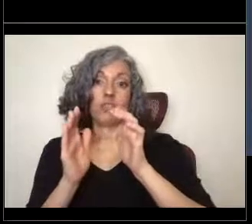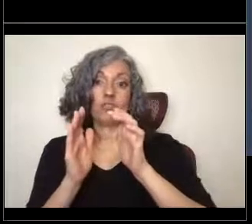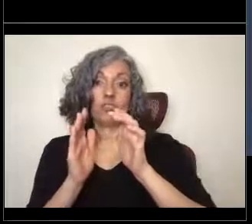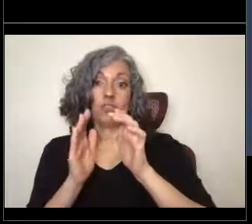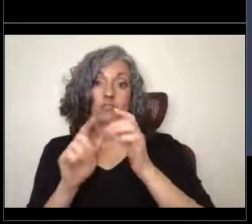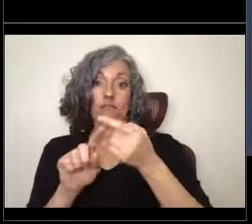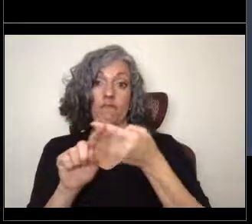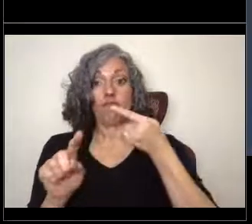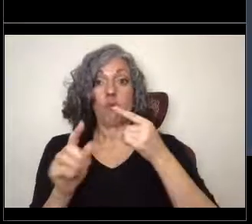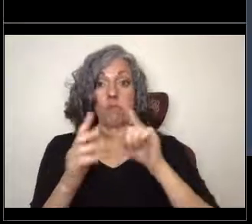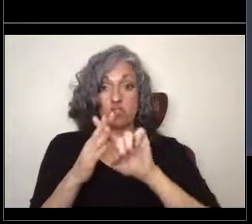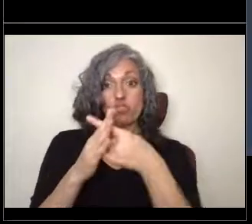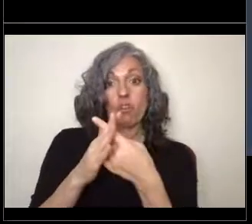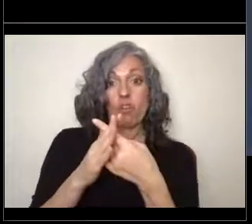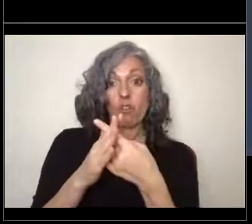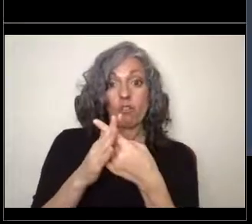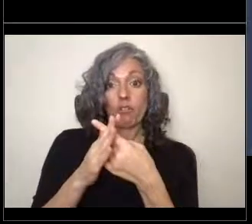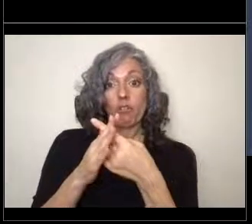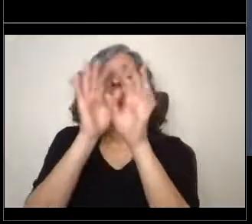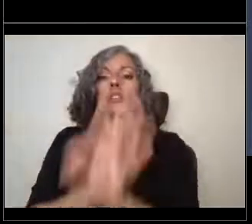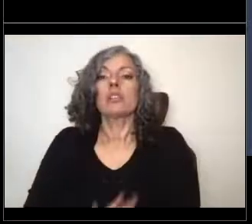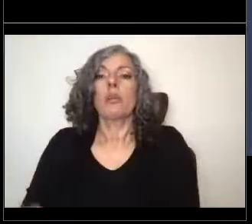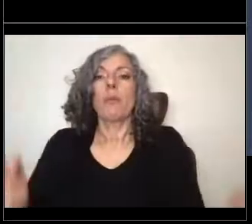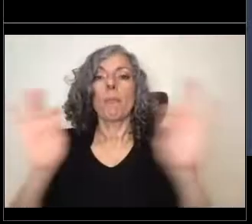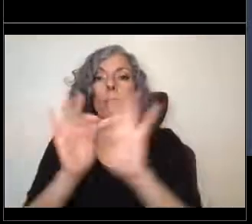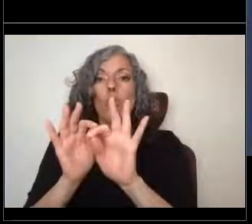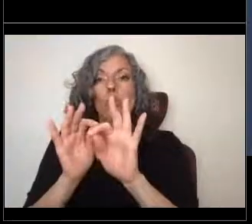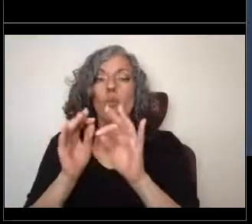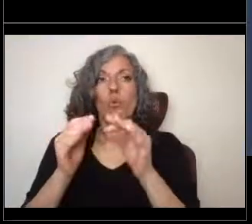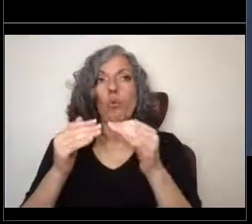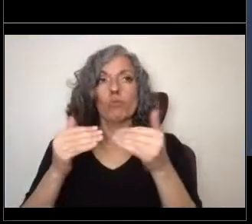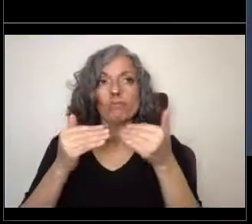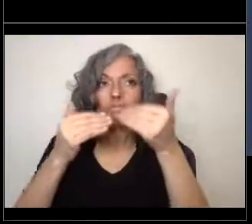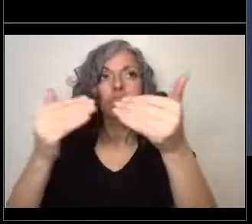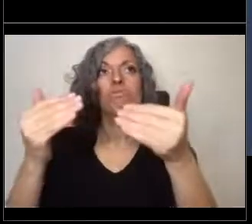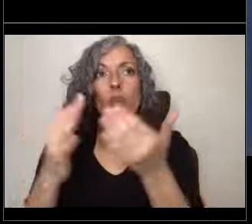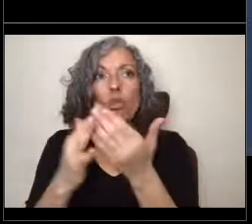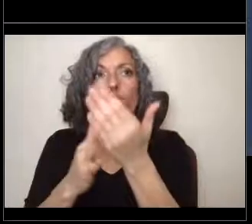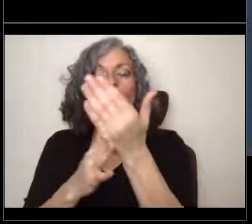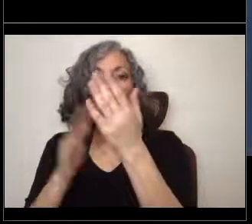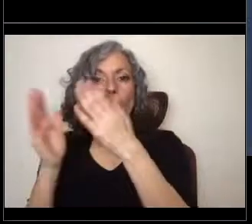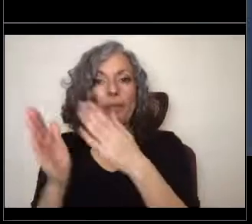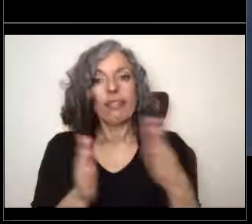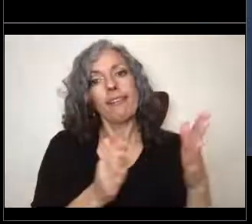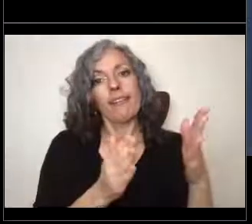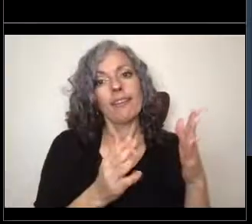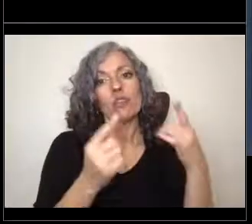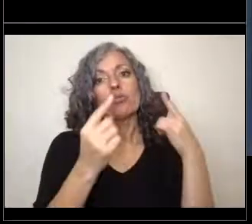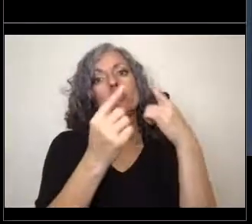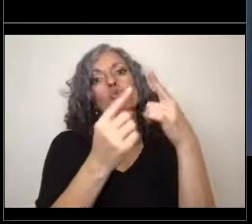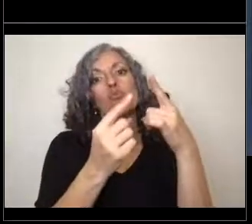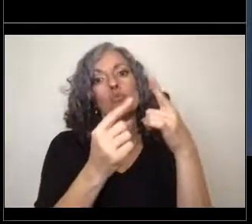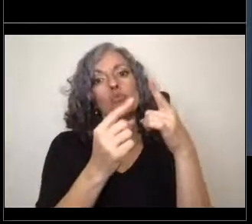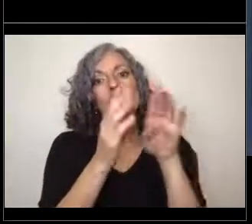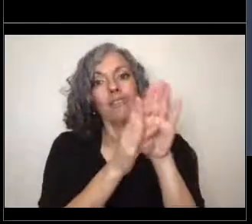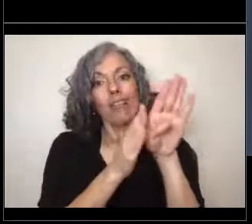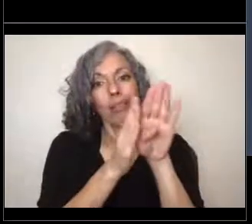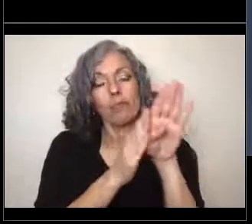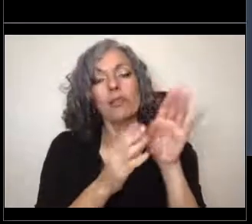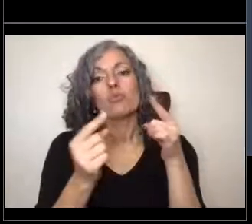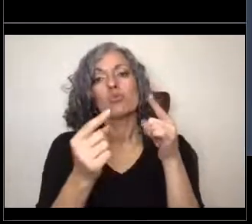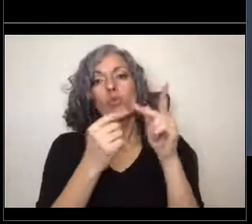it's very important as we move through planning to the PID development to project